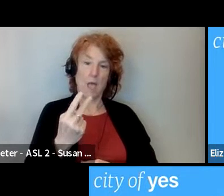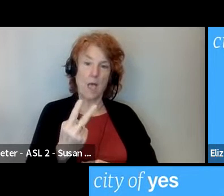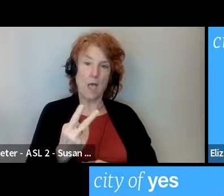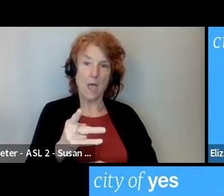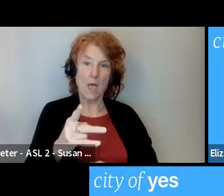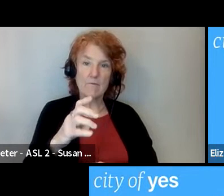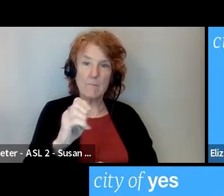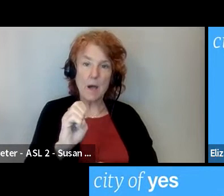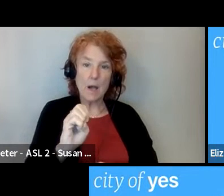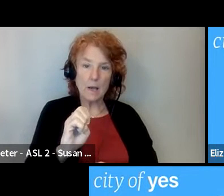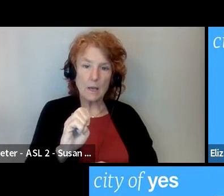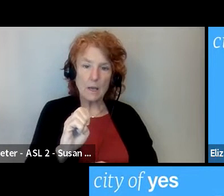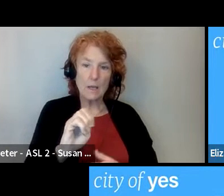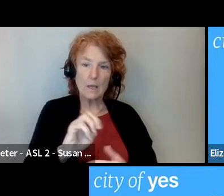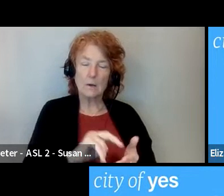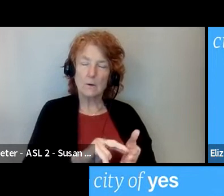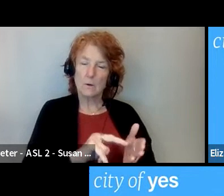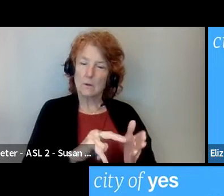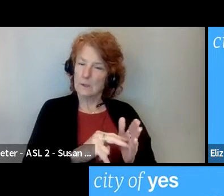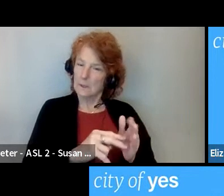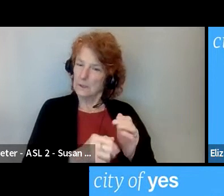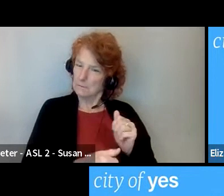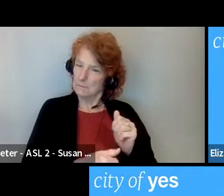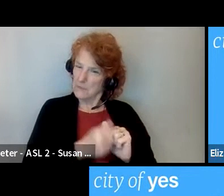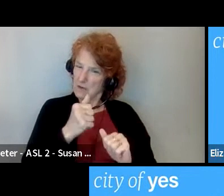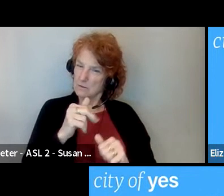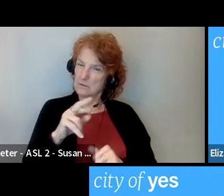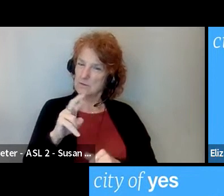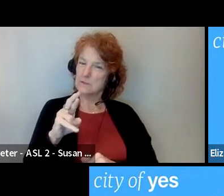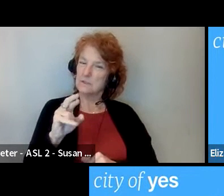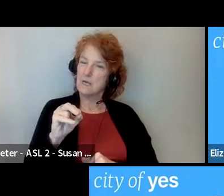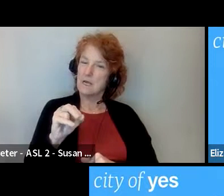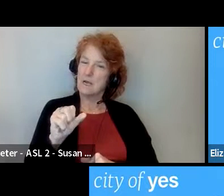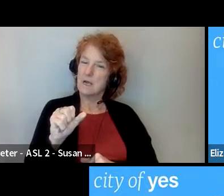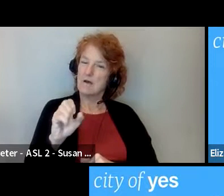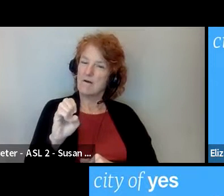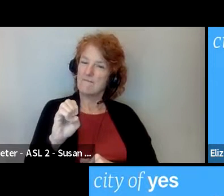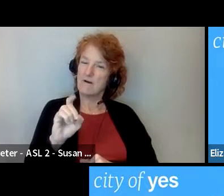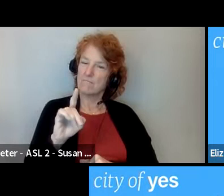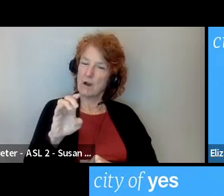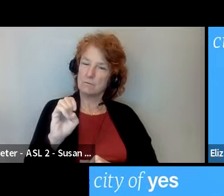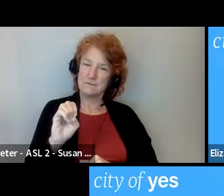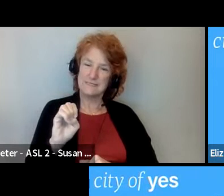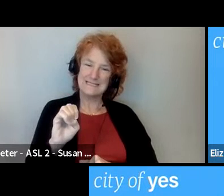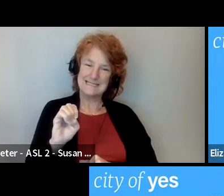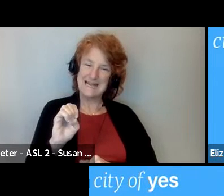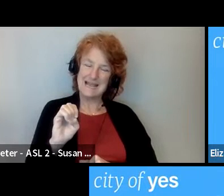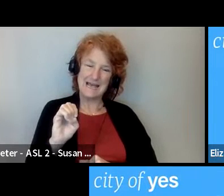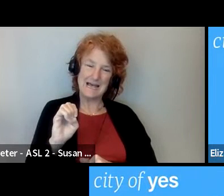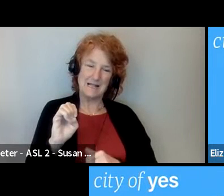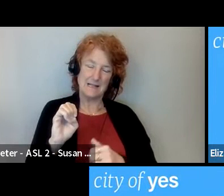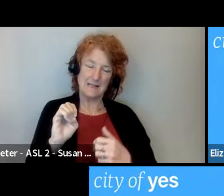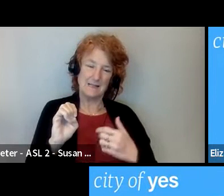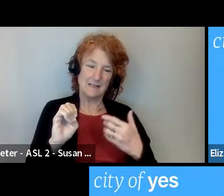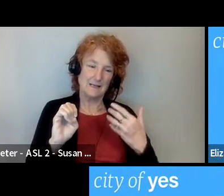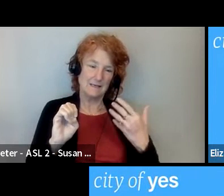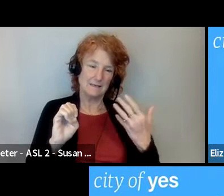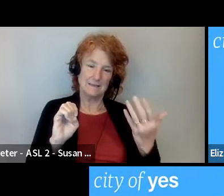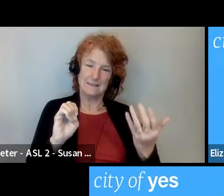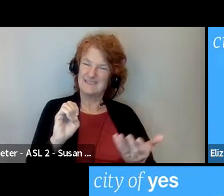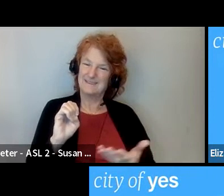radius would mean that most of Rosedale would cease to look like it